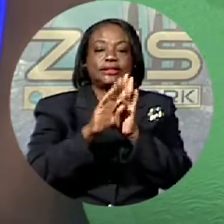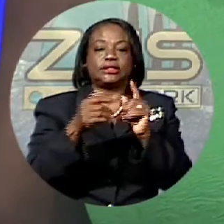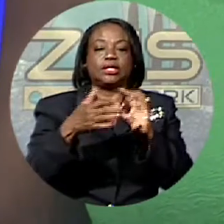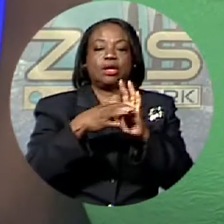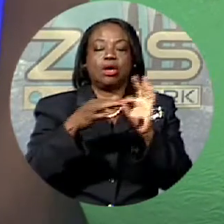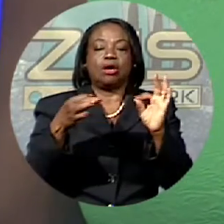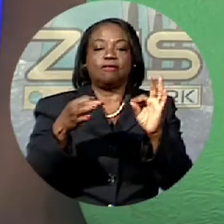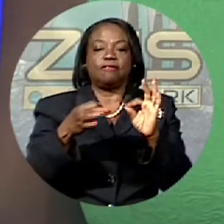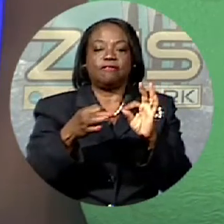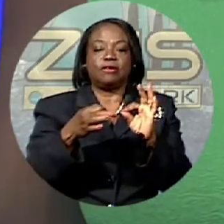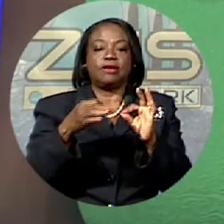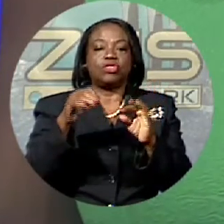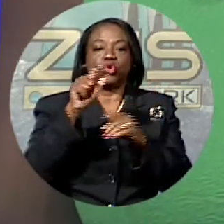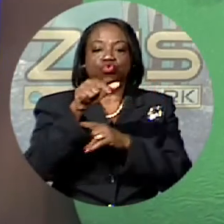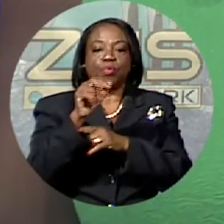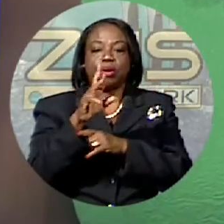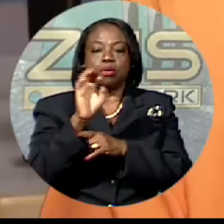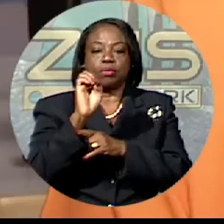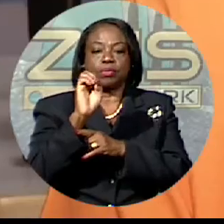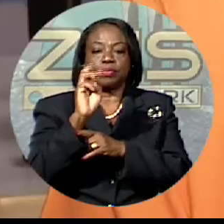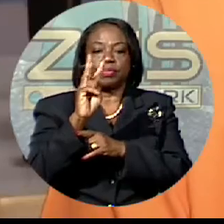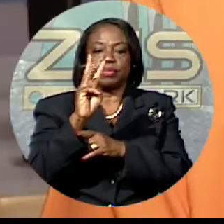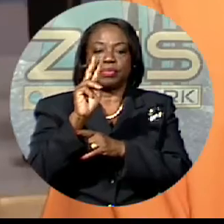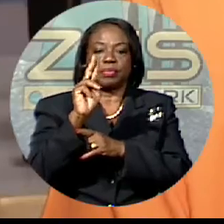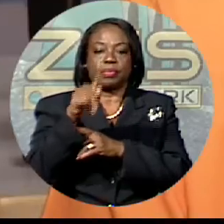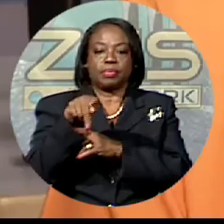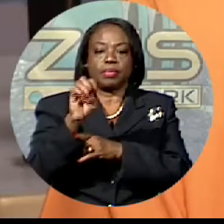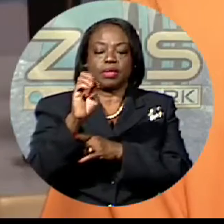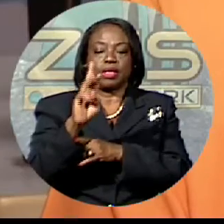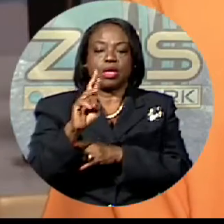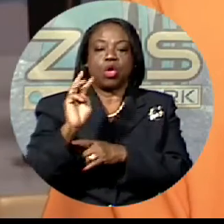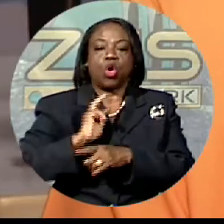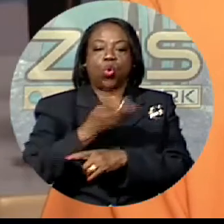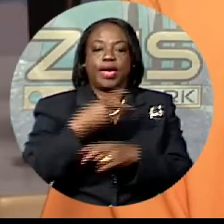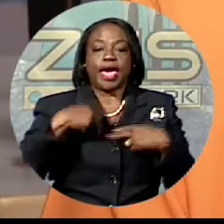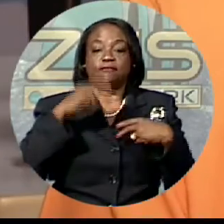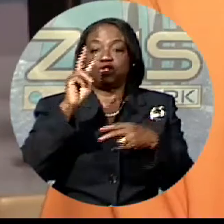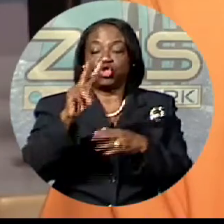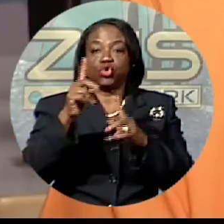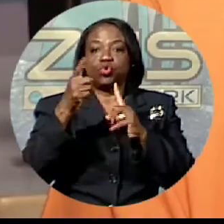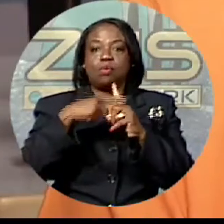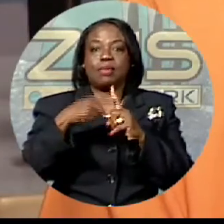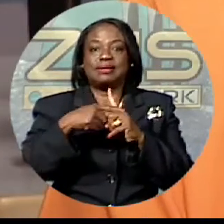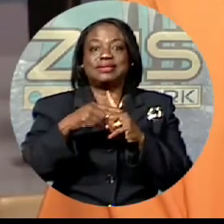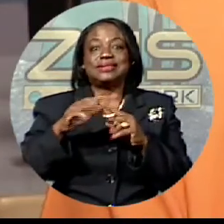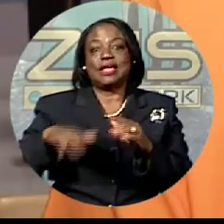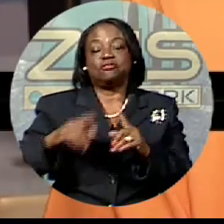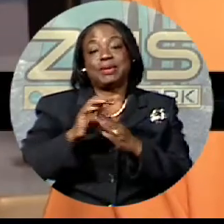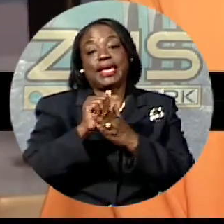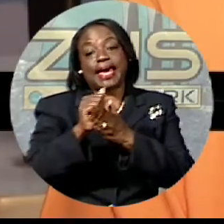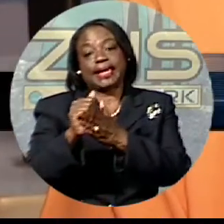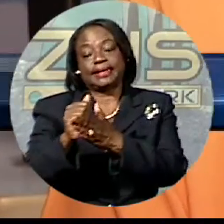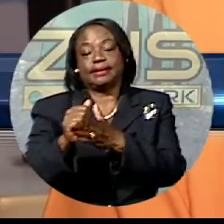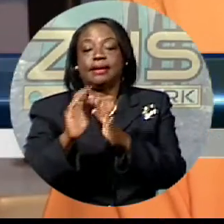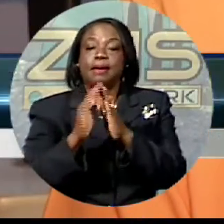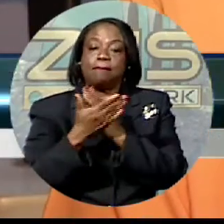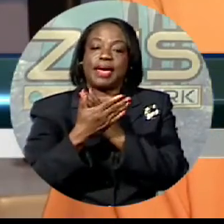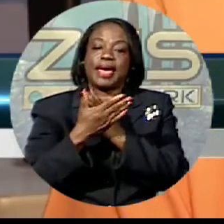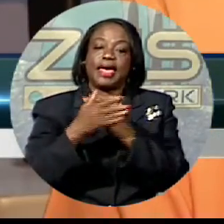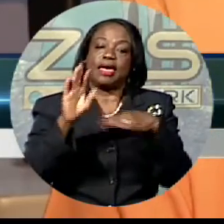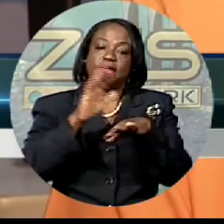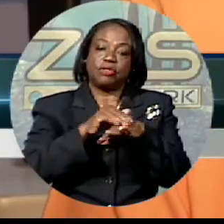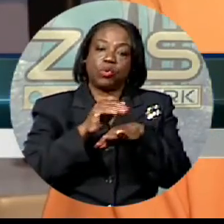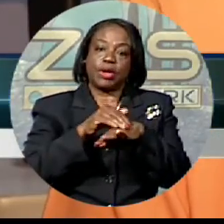well. We have 2 months left to be guided by that warning. And so